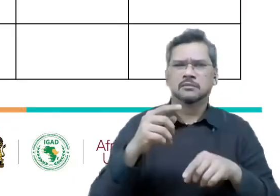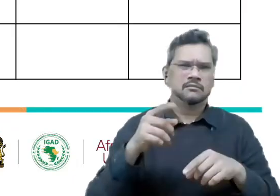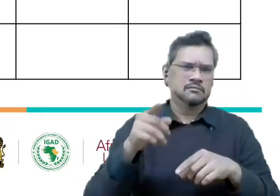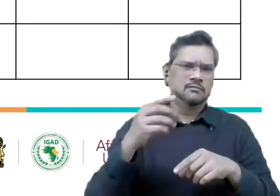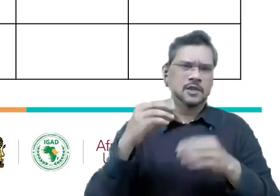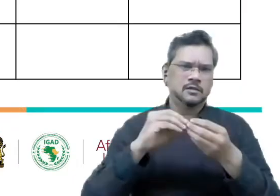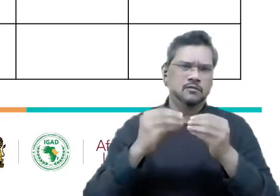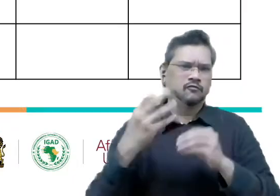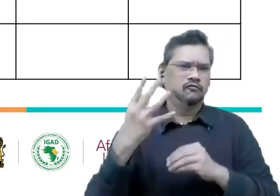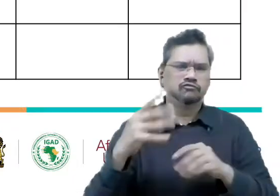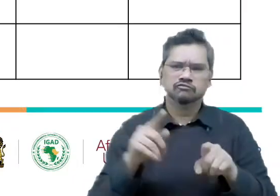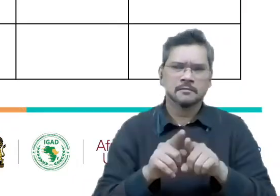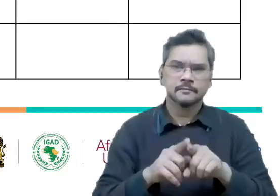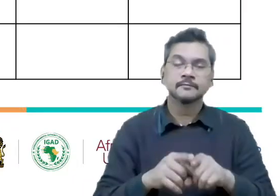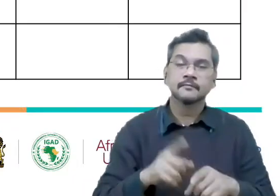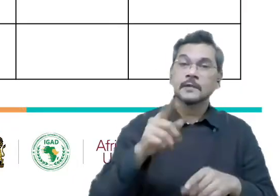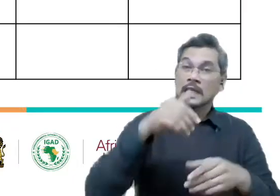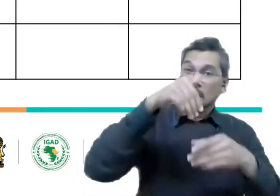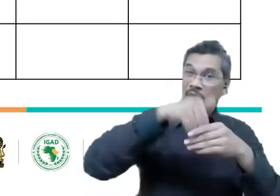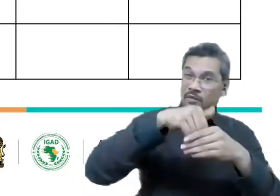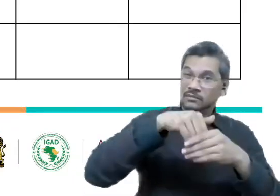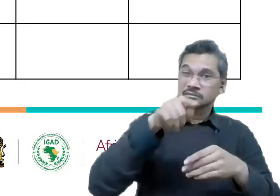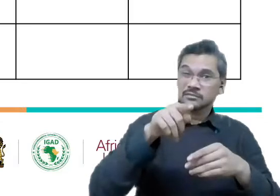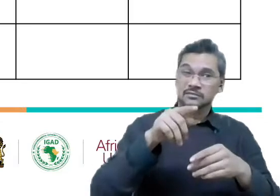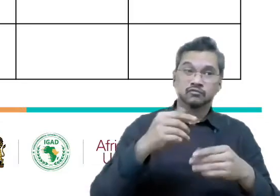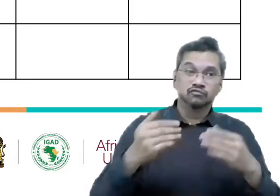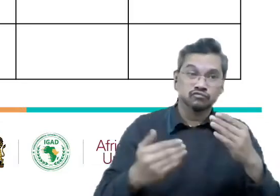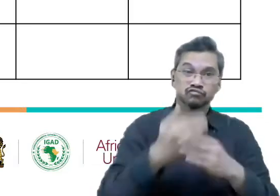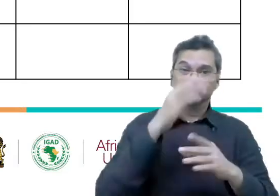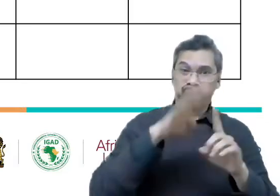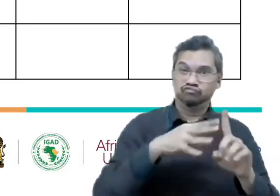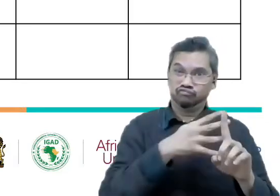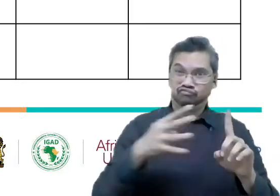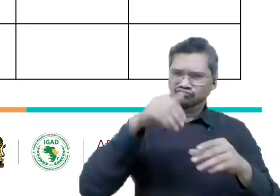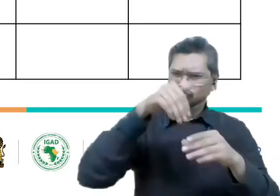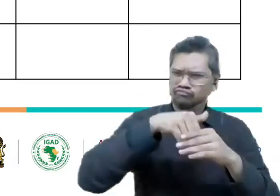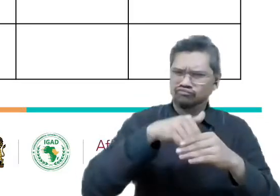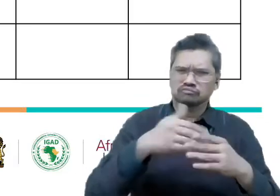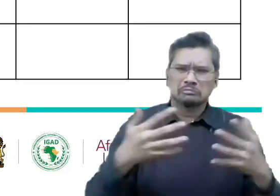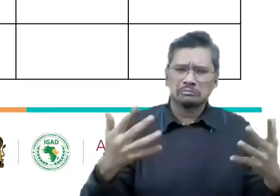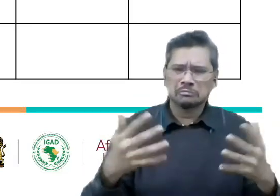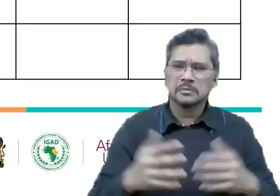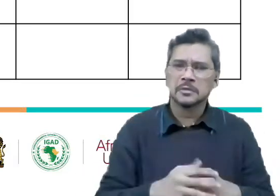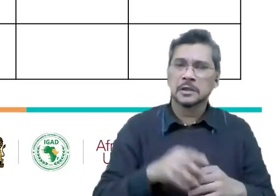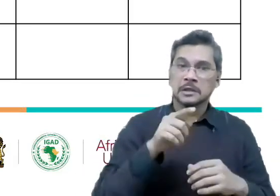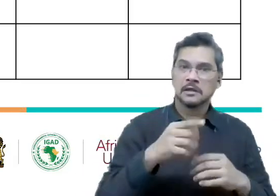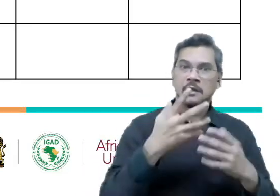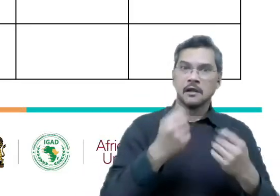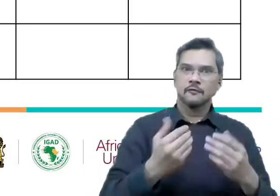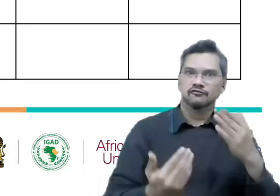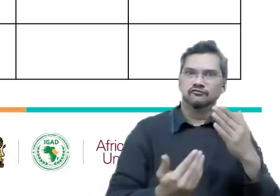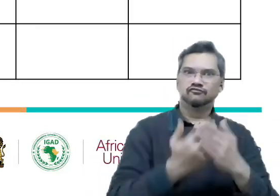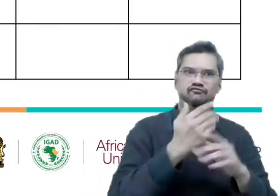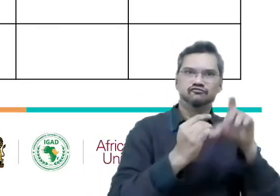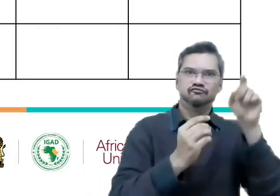new. First of all, we propose a new template which will make it simple to